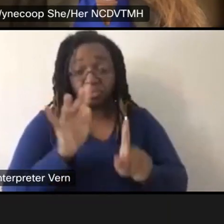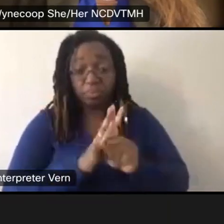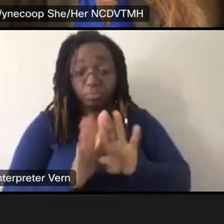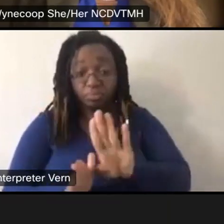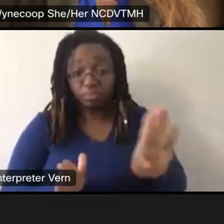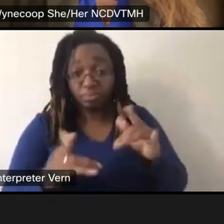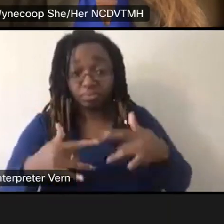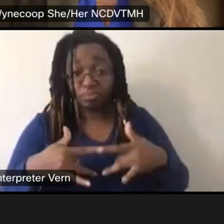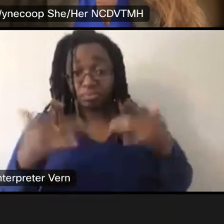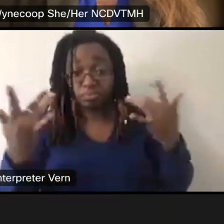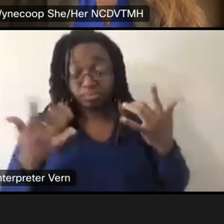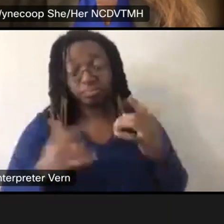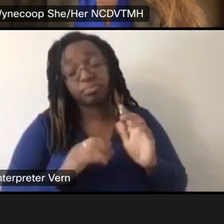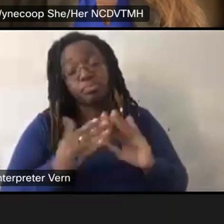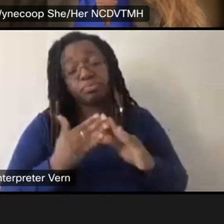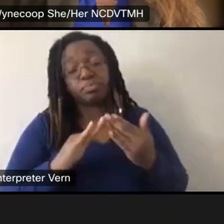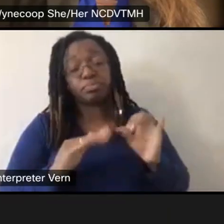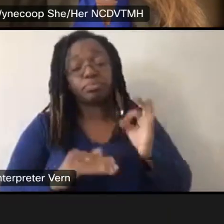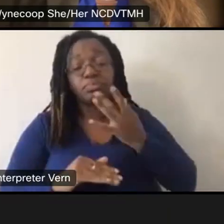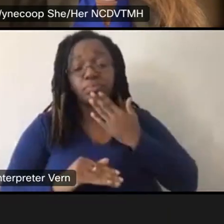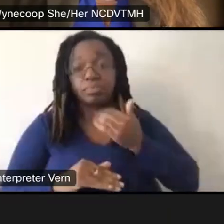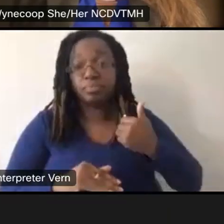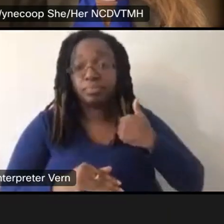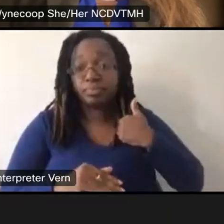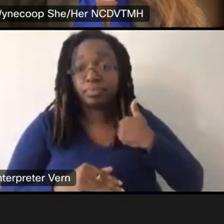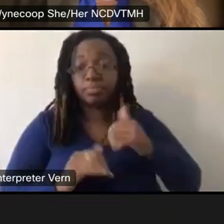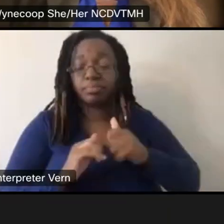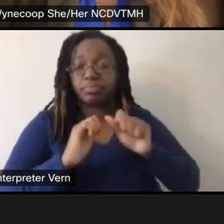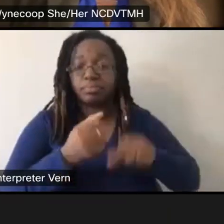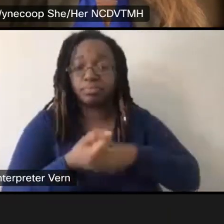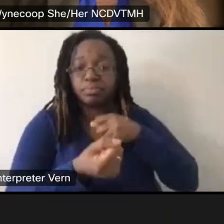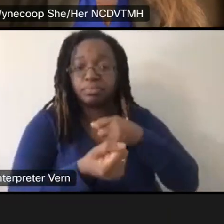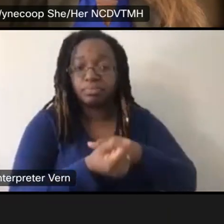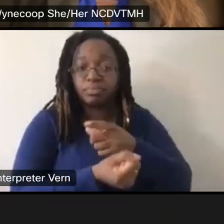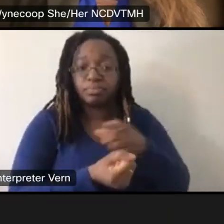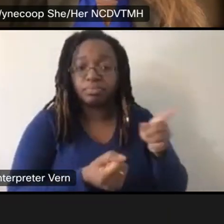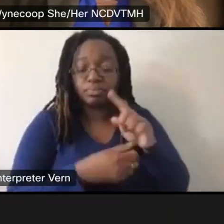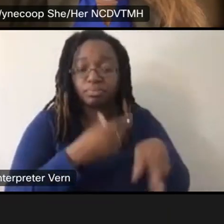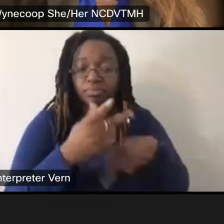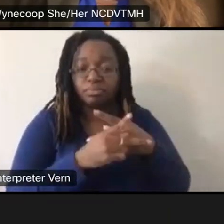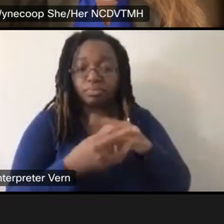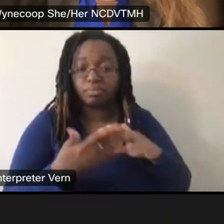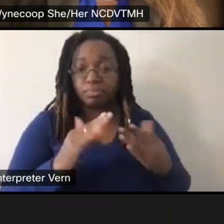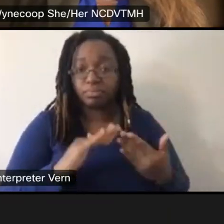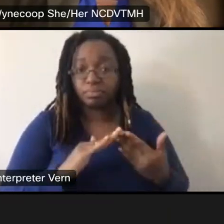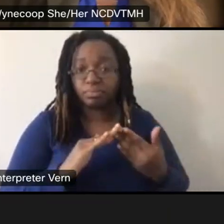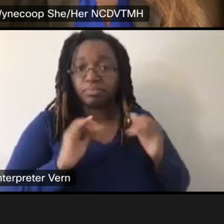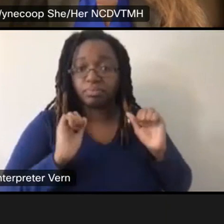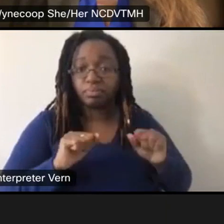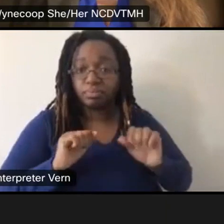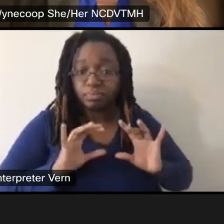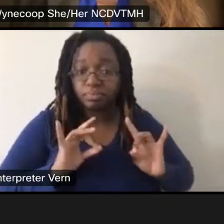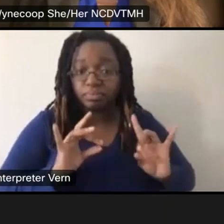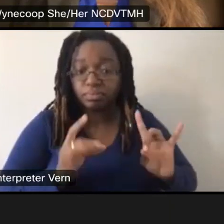community of color is having, or, how can we support these communities? How can we learn more about, what's